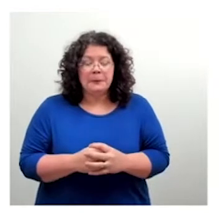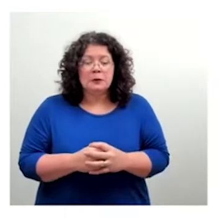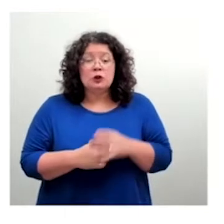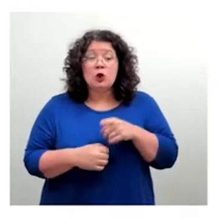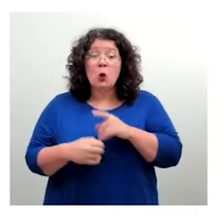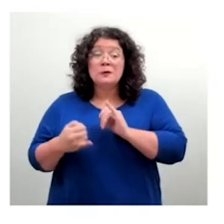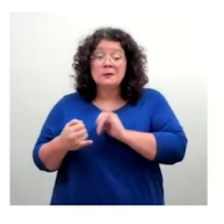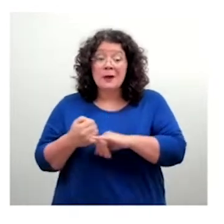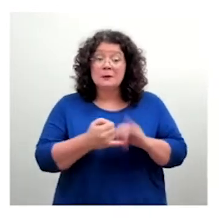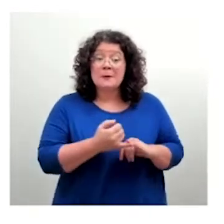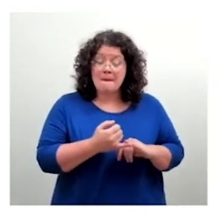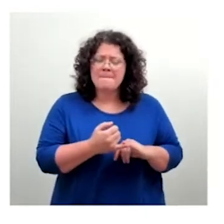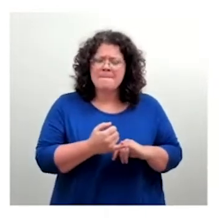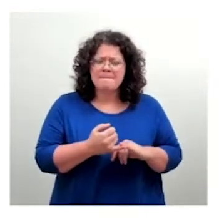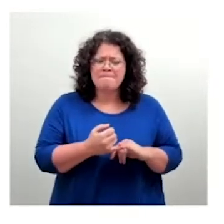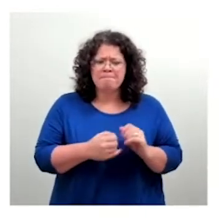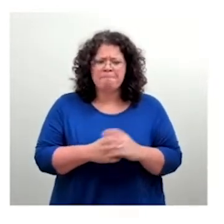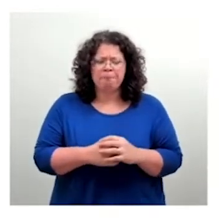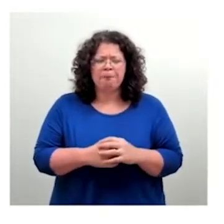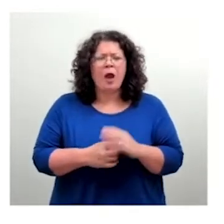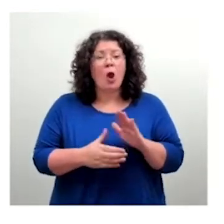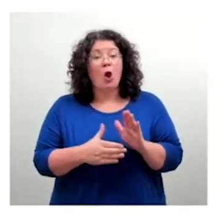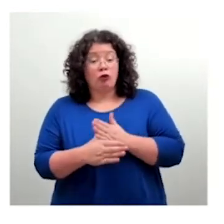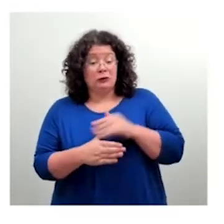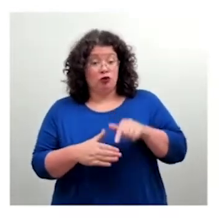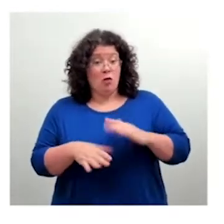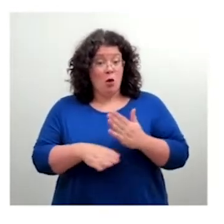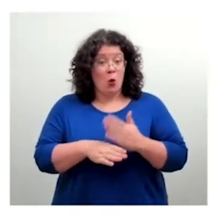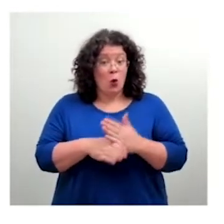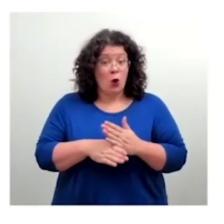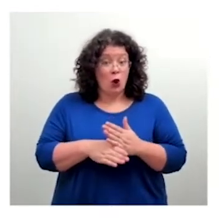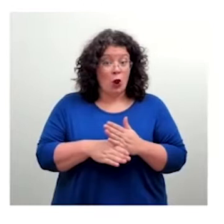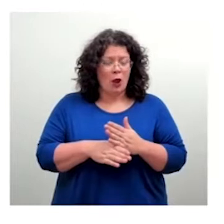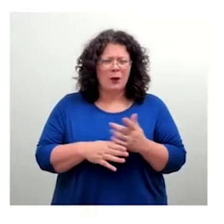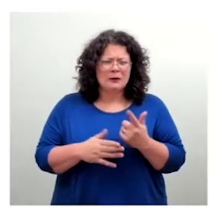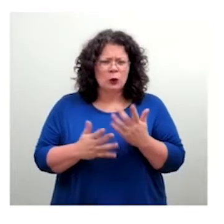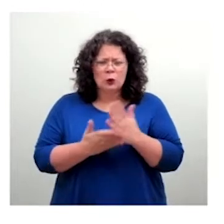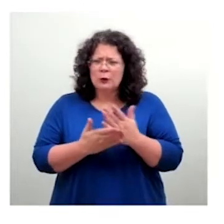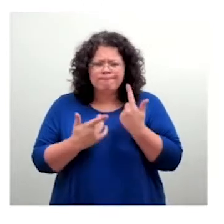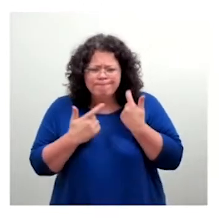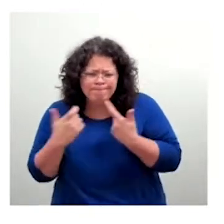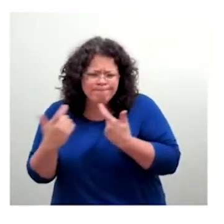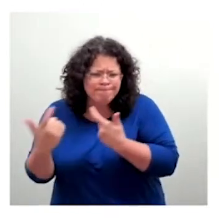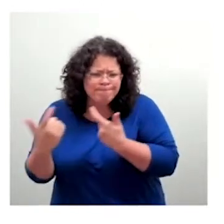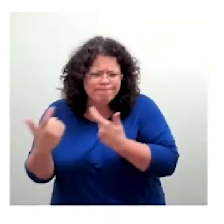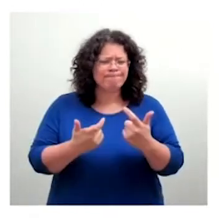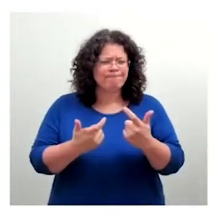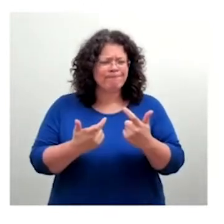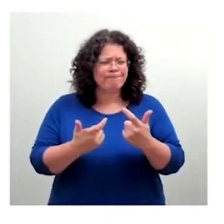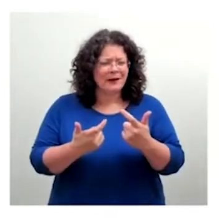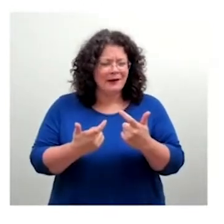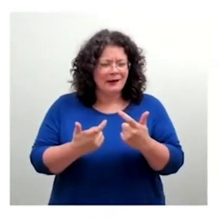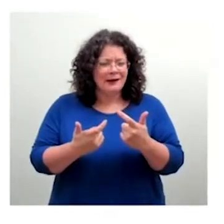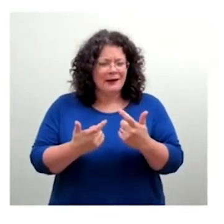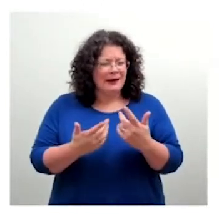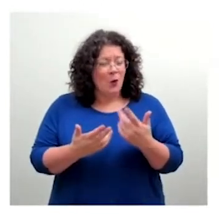was posed to us when we started working with guide dogs by the CEO. And it really came down to